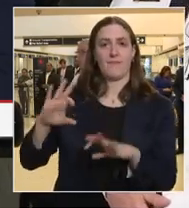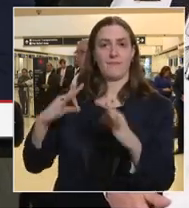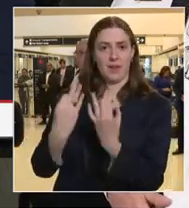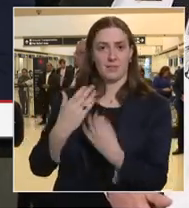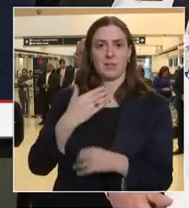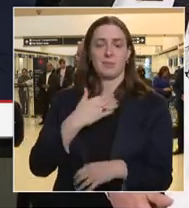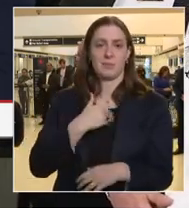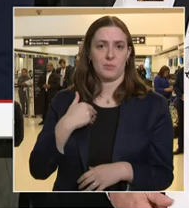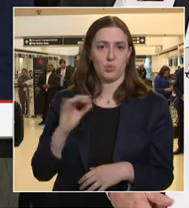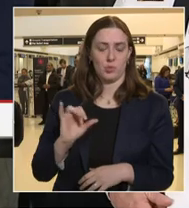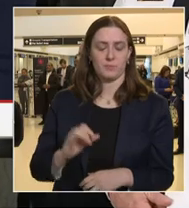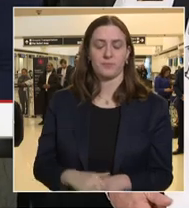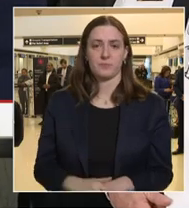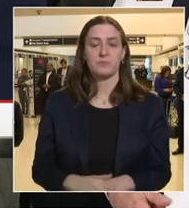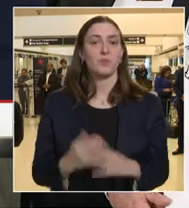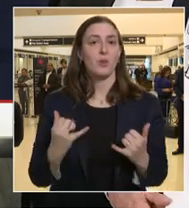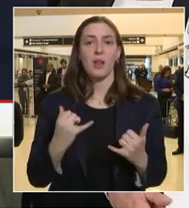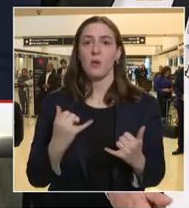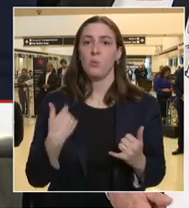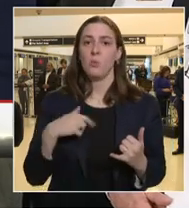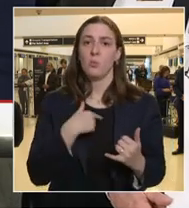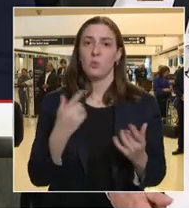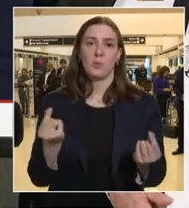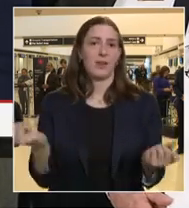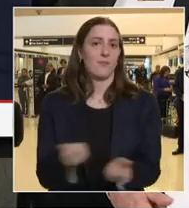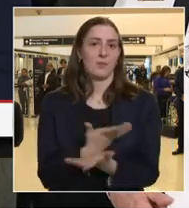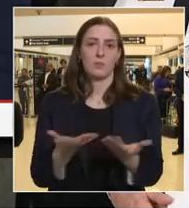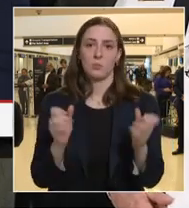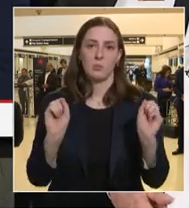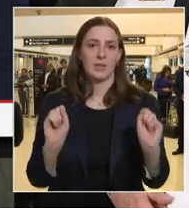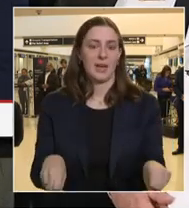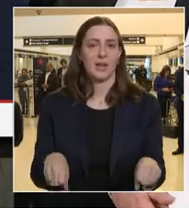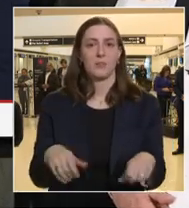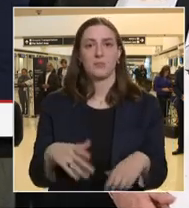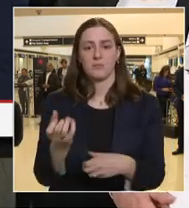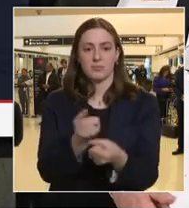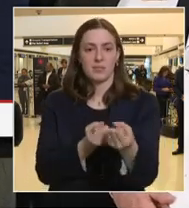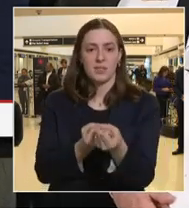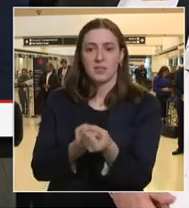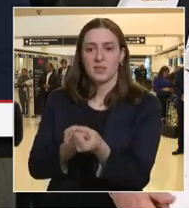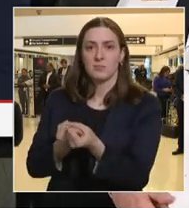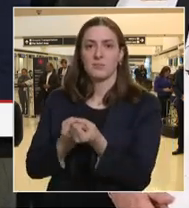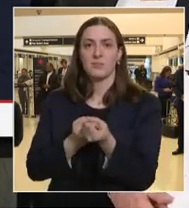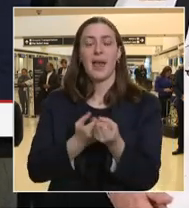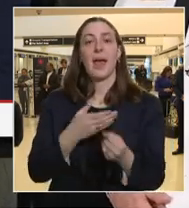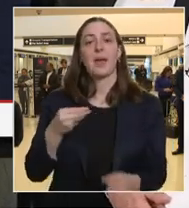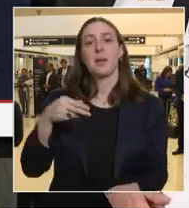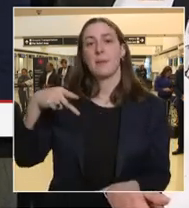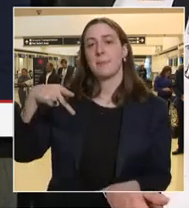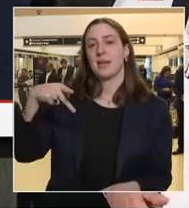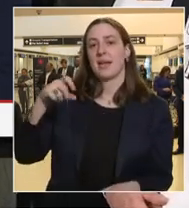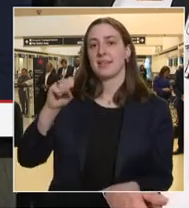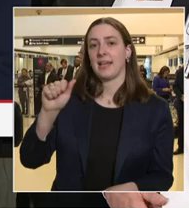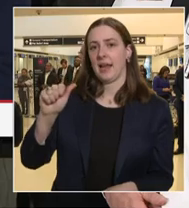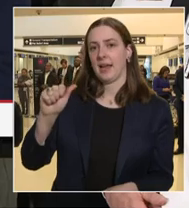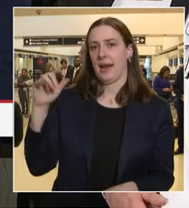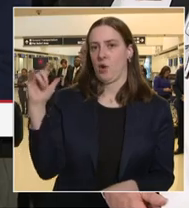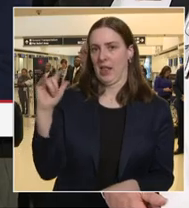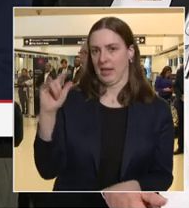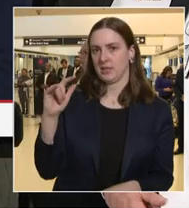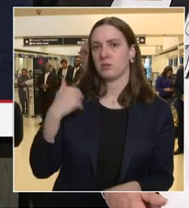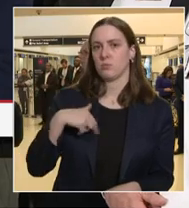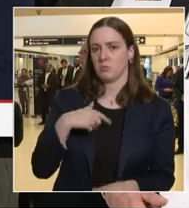that we can to support all of those involved and also the PSA Airlines team. This is devastating.